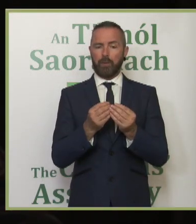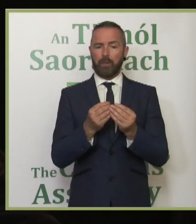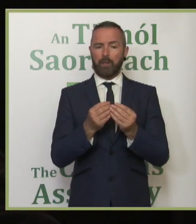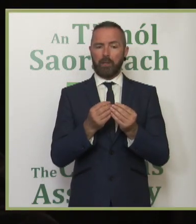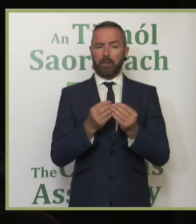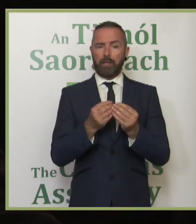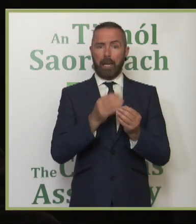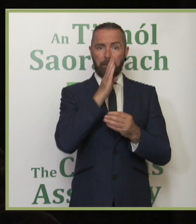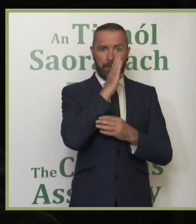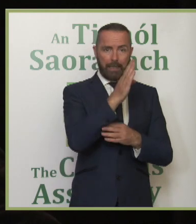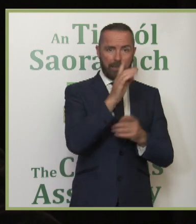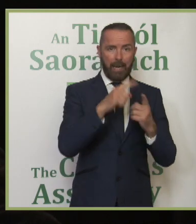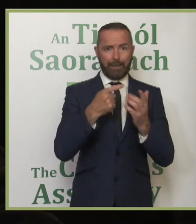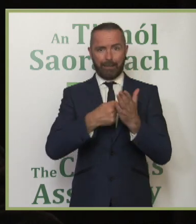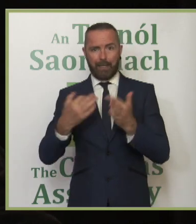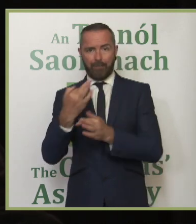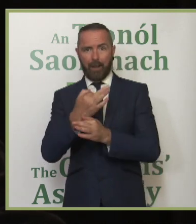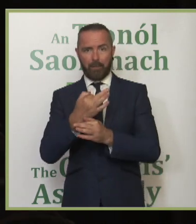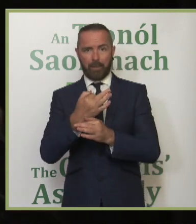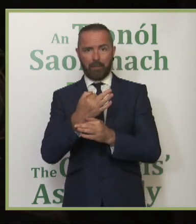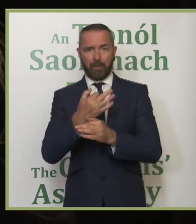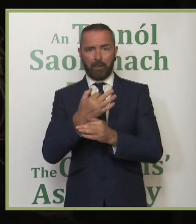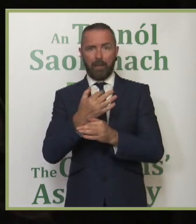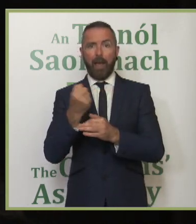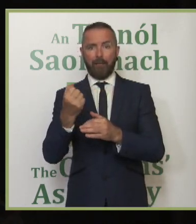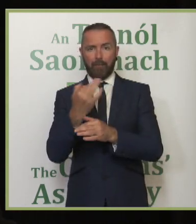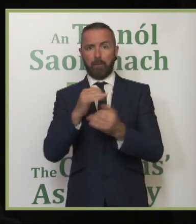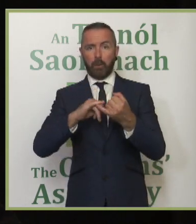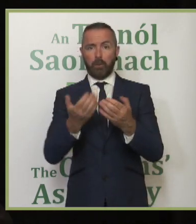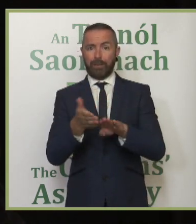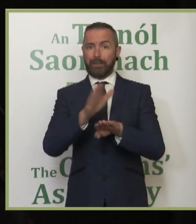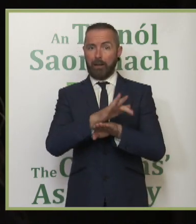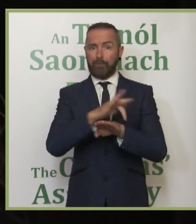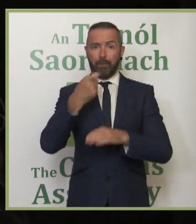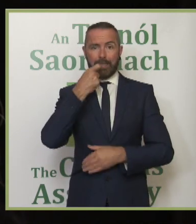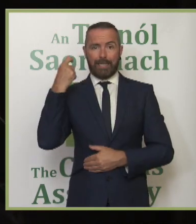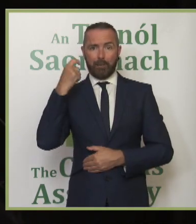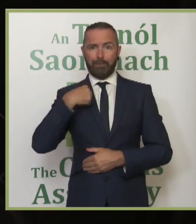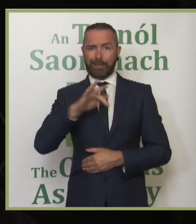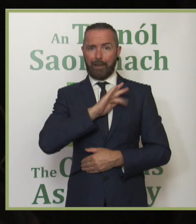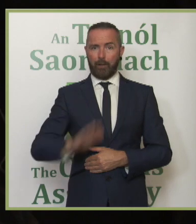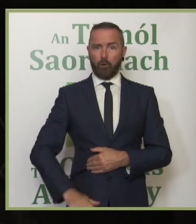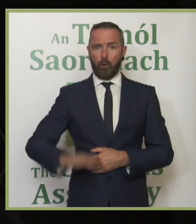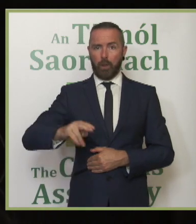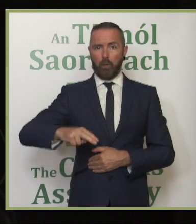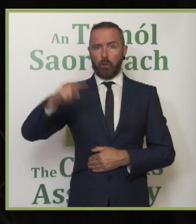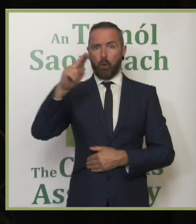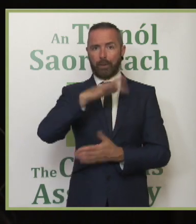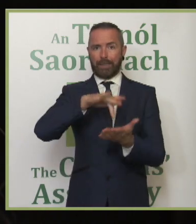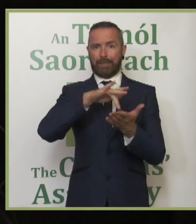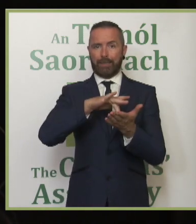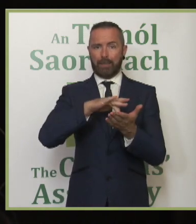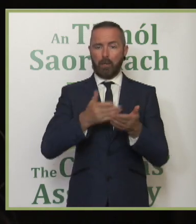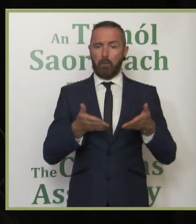extended family who have died from addiction. I grew up in the North Inner City and born and raised there till